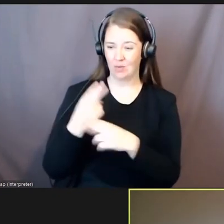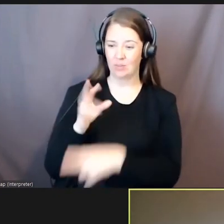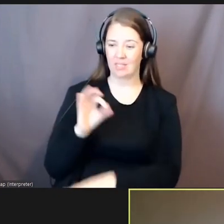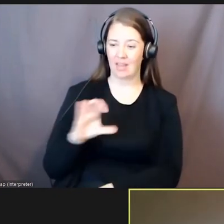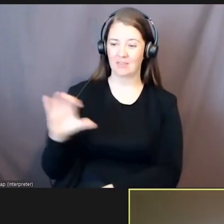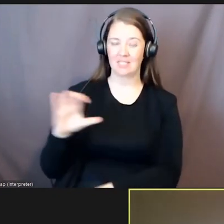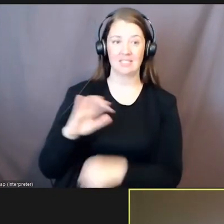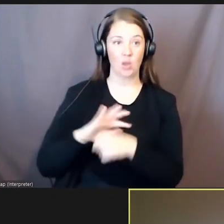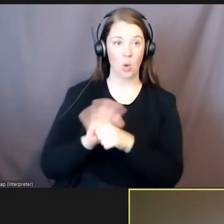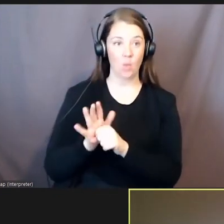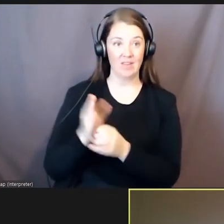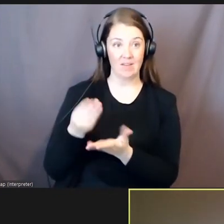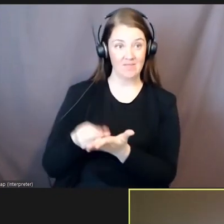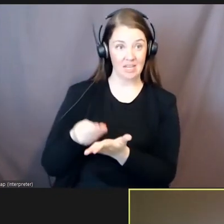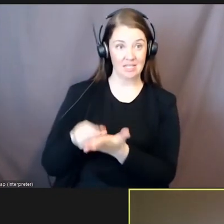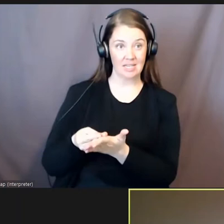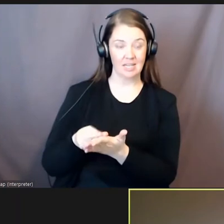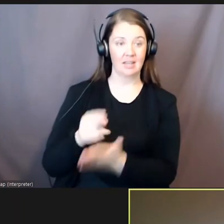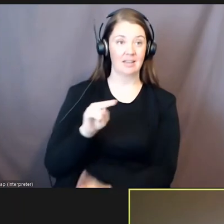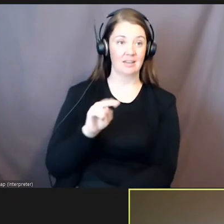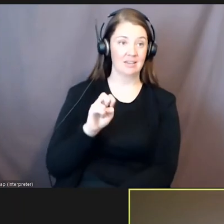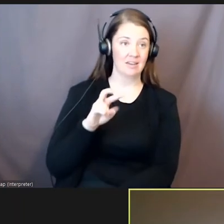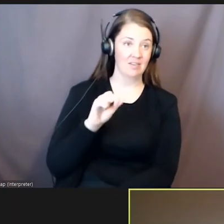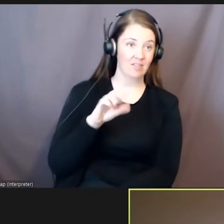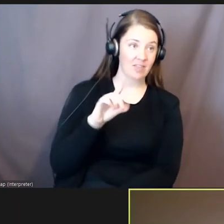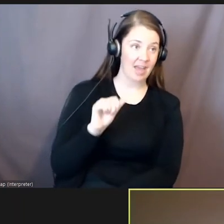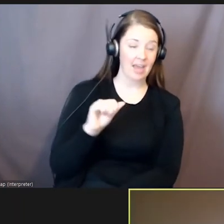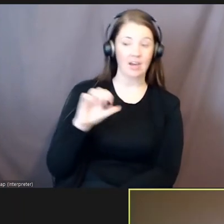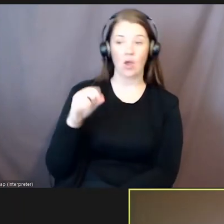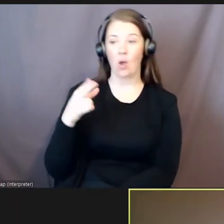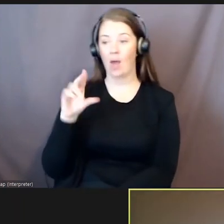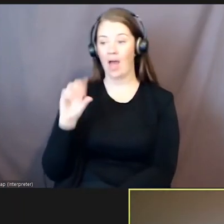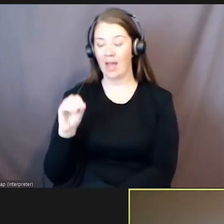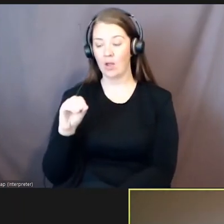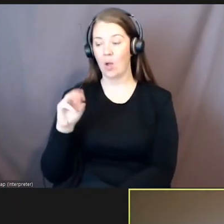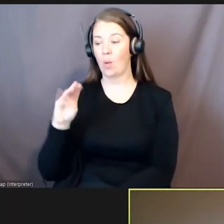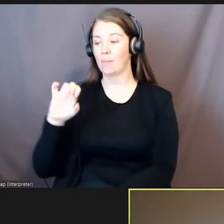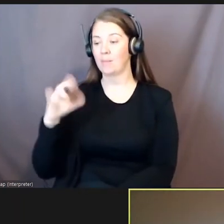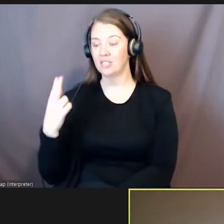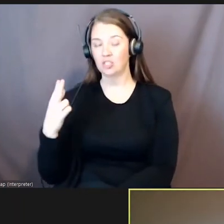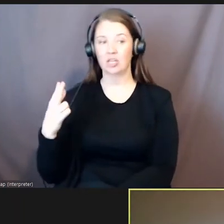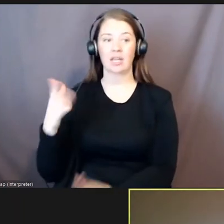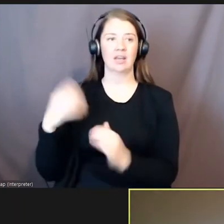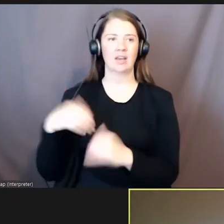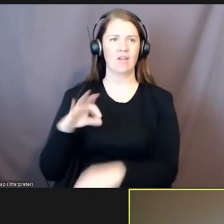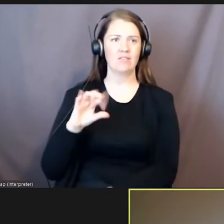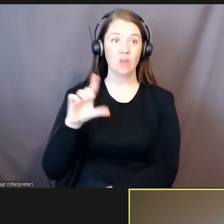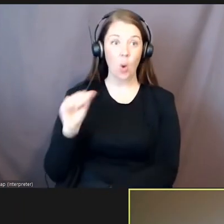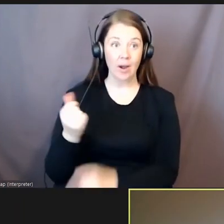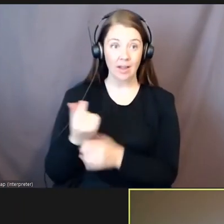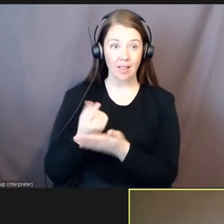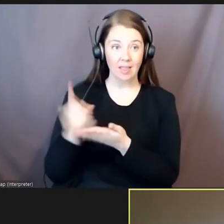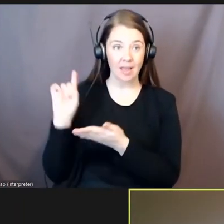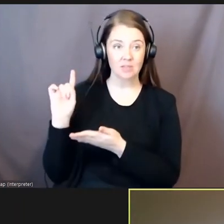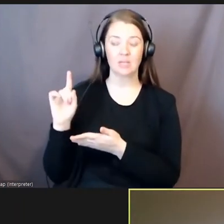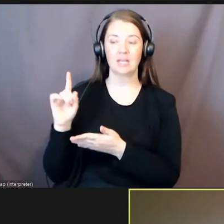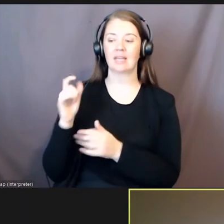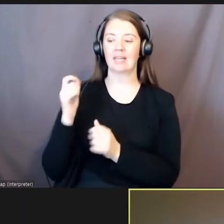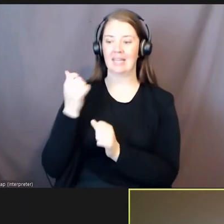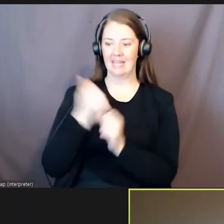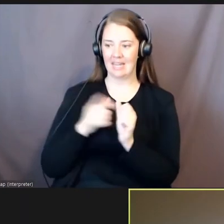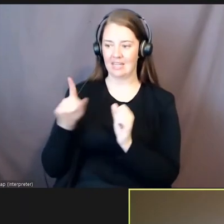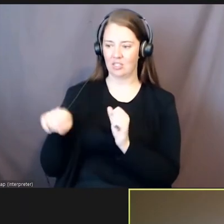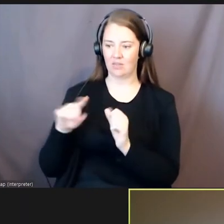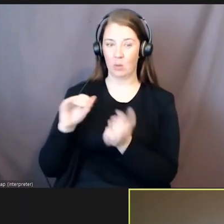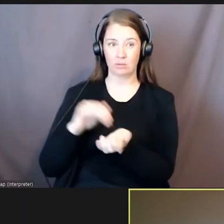COVID funding from Nevada to Michigan, Ohio. I was in Florida last week. And to a person, every single one of these providers talk about going